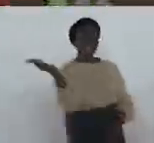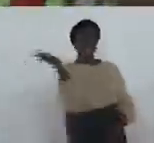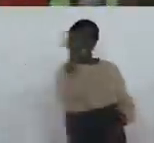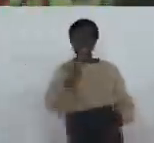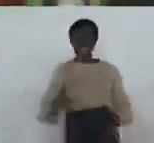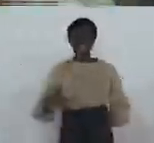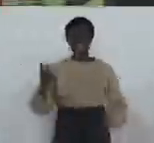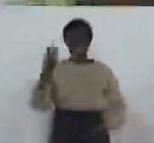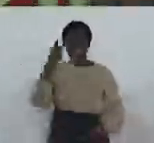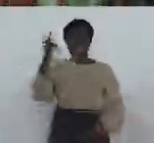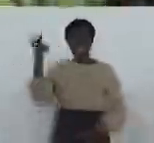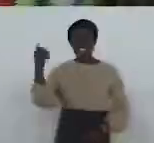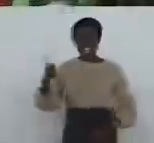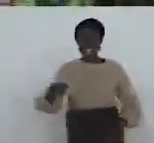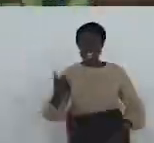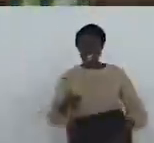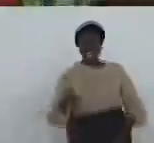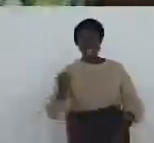theesus